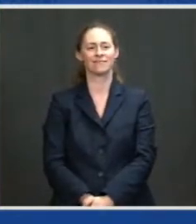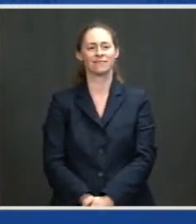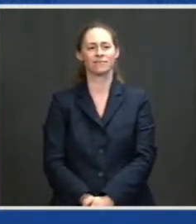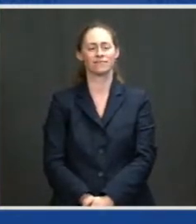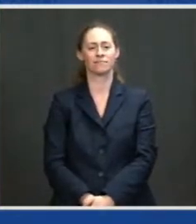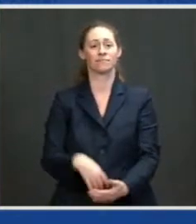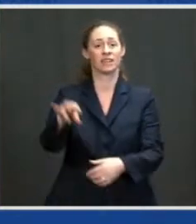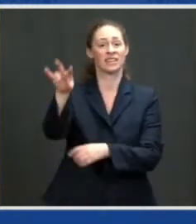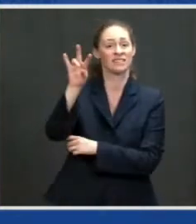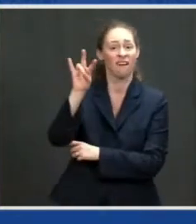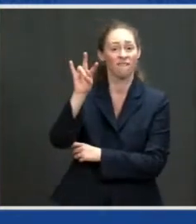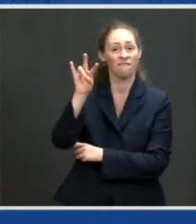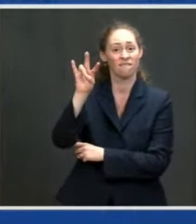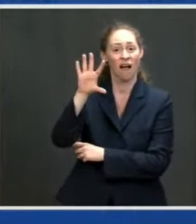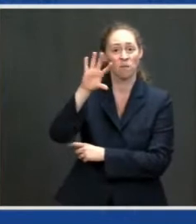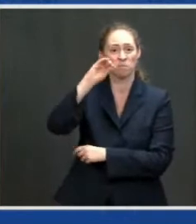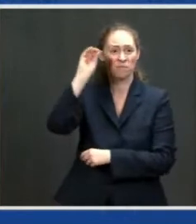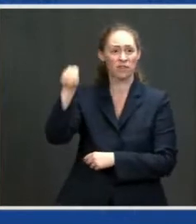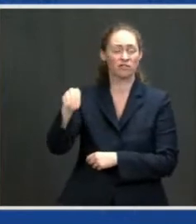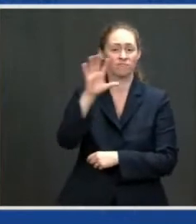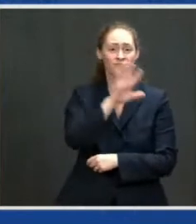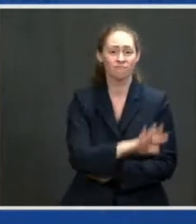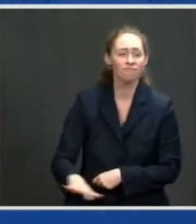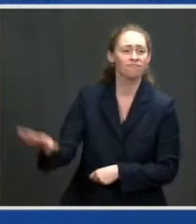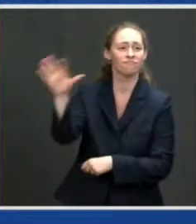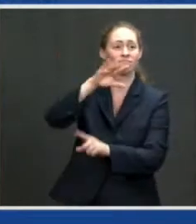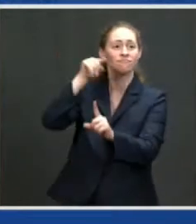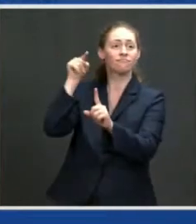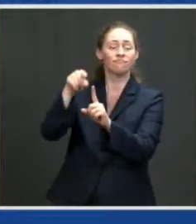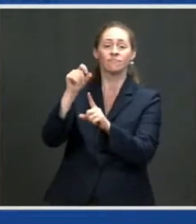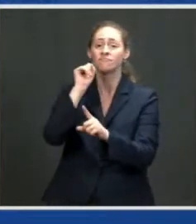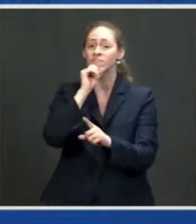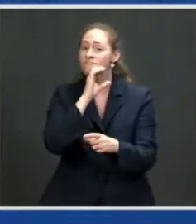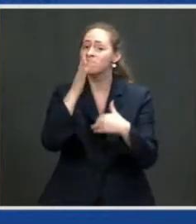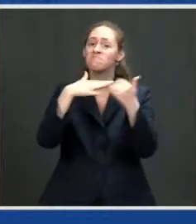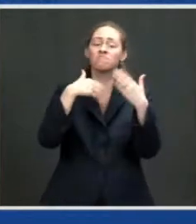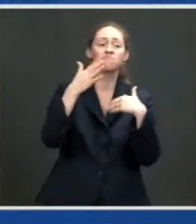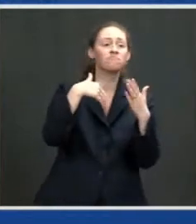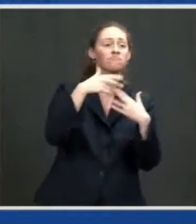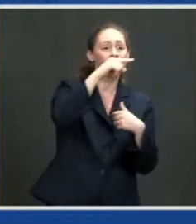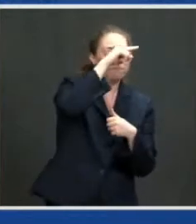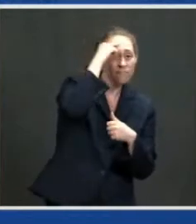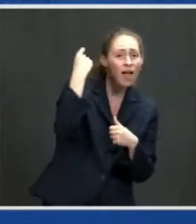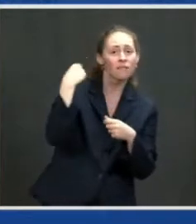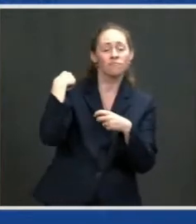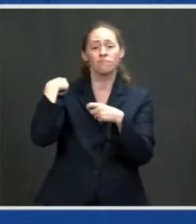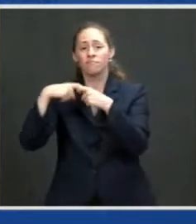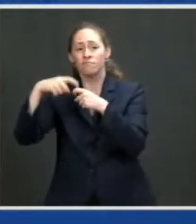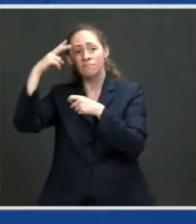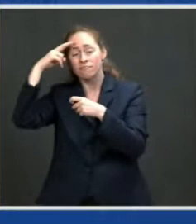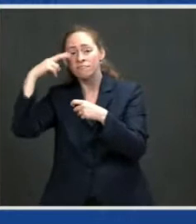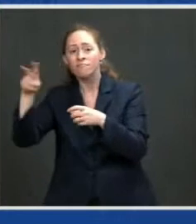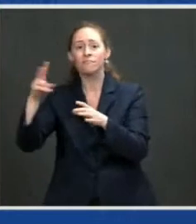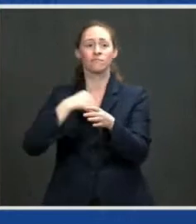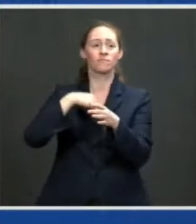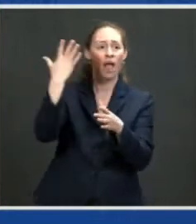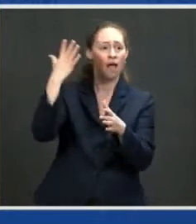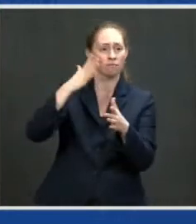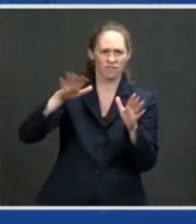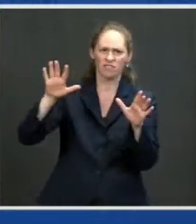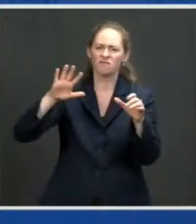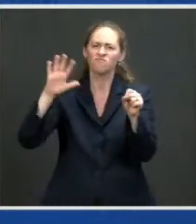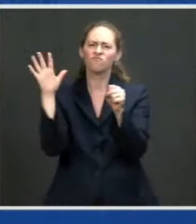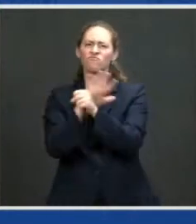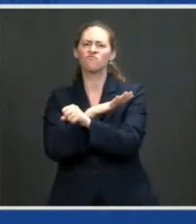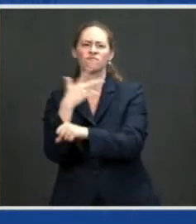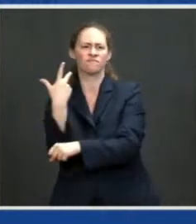75% of seniors, black, white, Hispanic, across the board, are fully vaccinated. We're getting